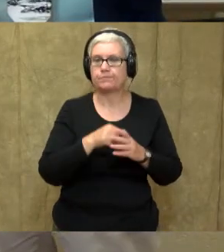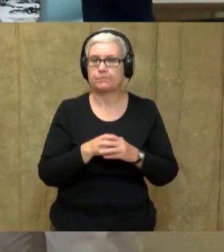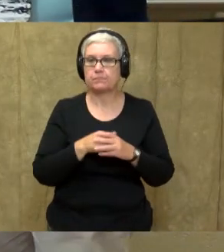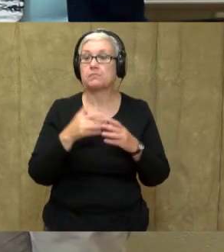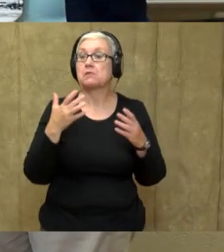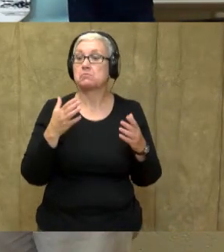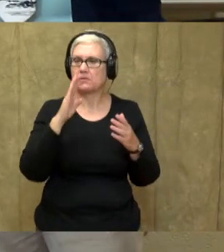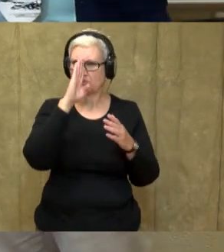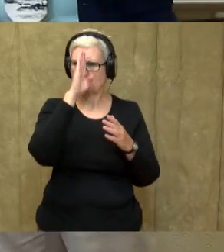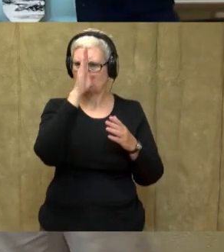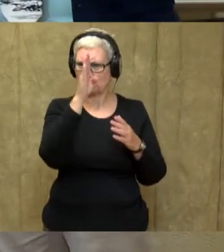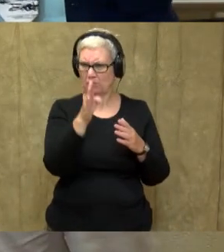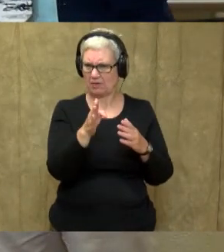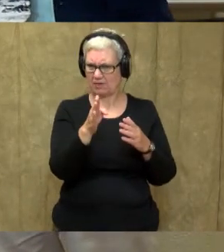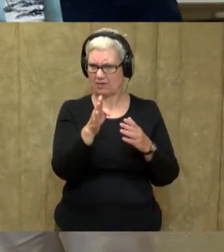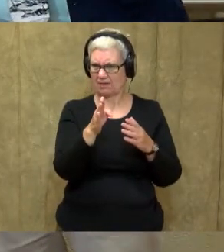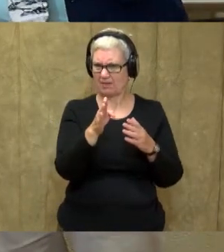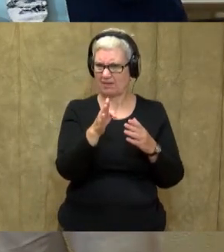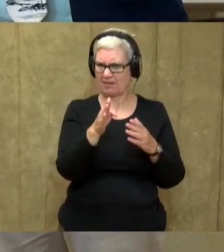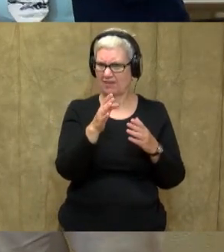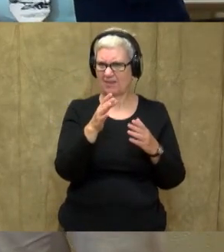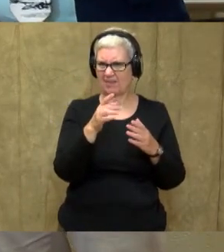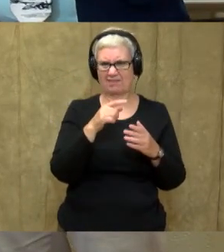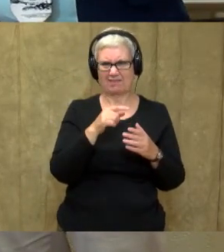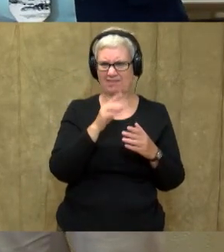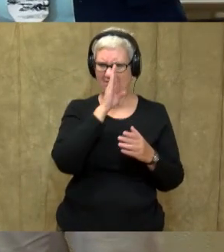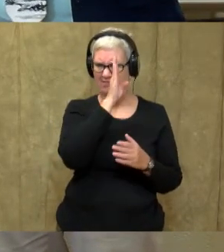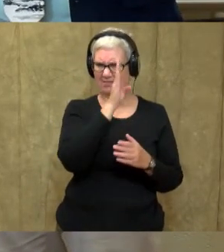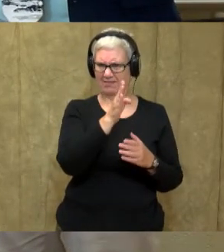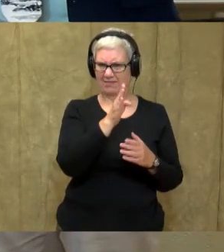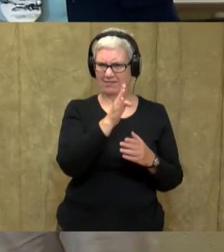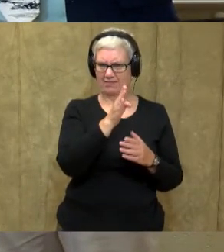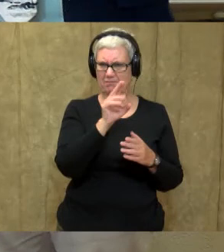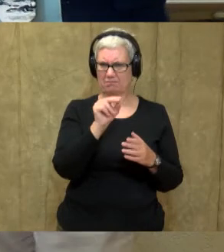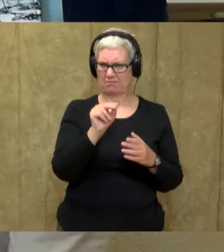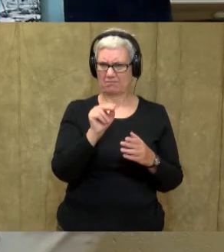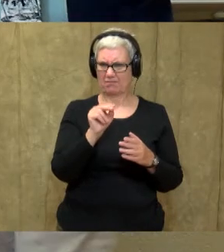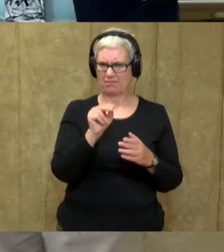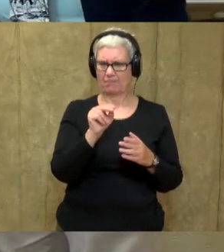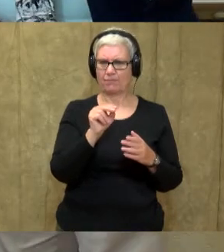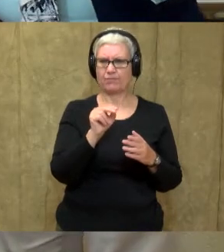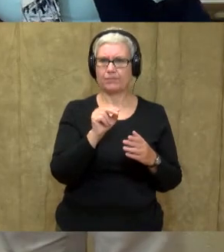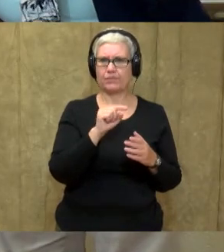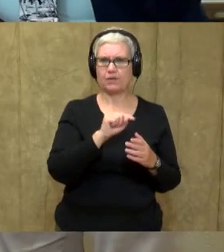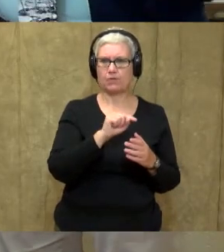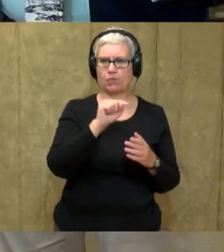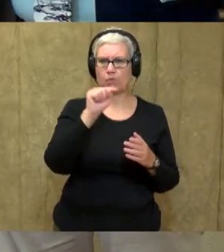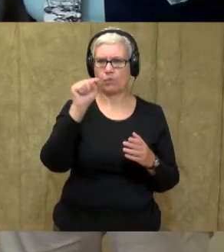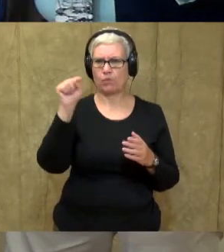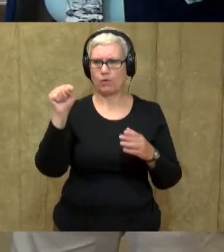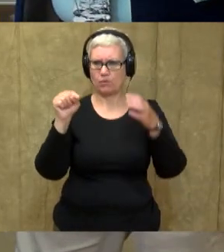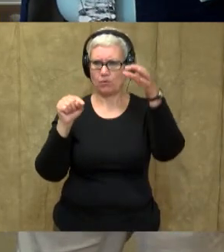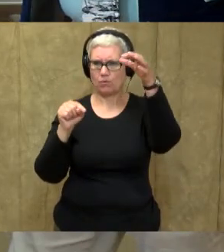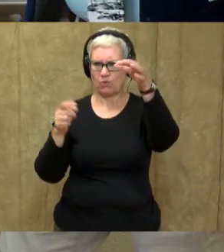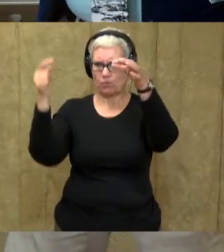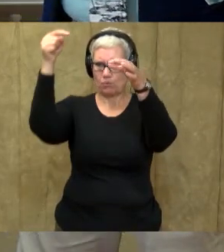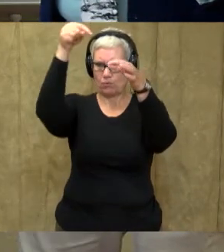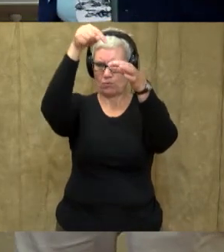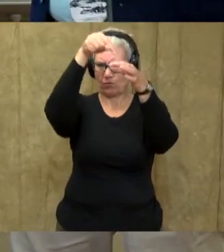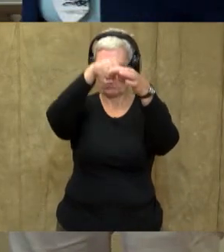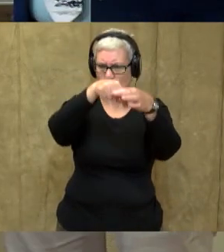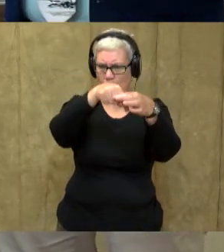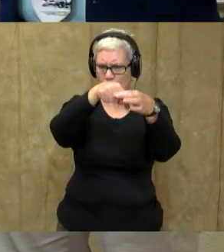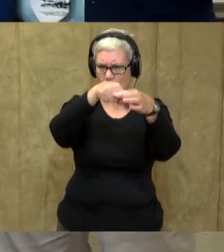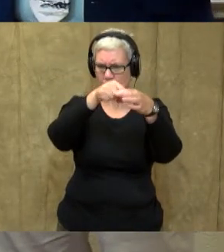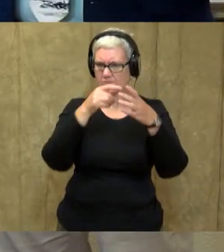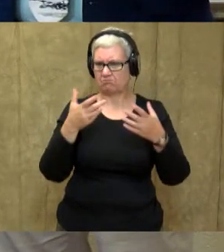like a straight line, but would we really use a line to determine whether or not this ball is going to